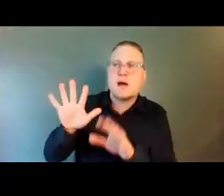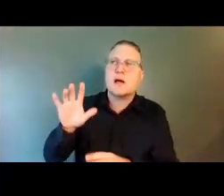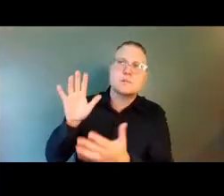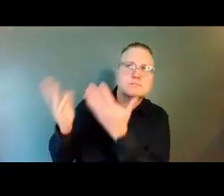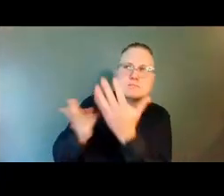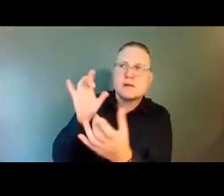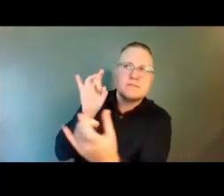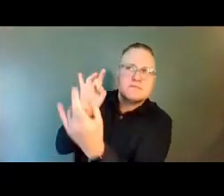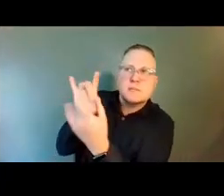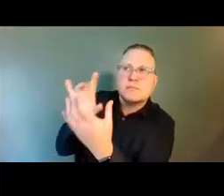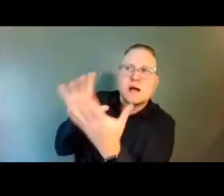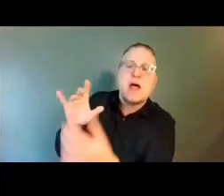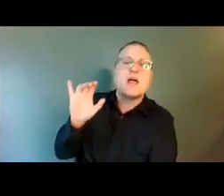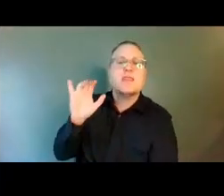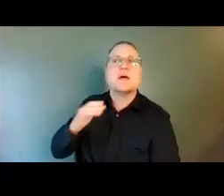optimizing systems.